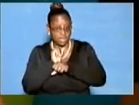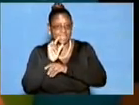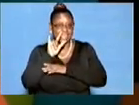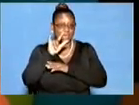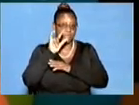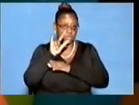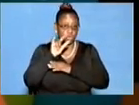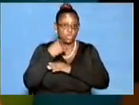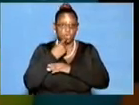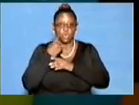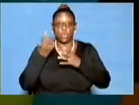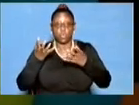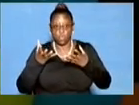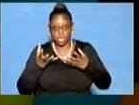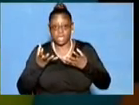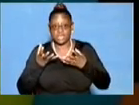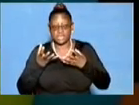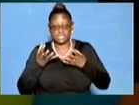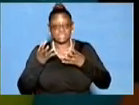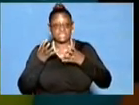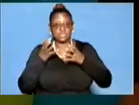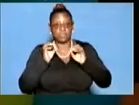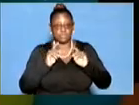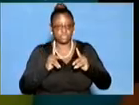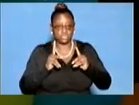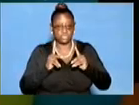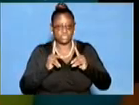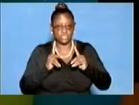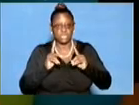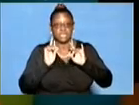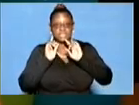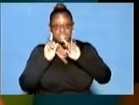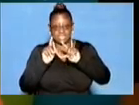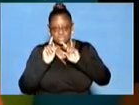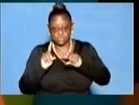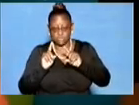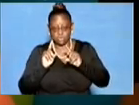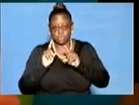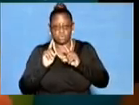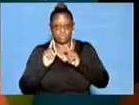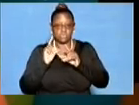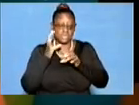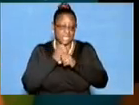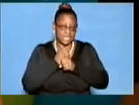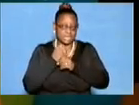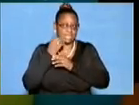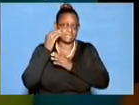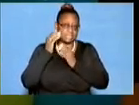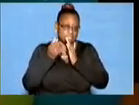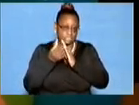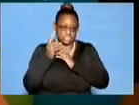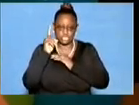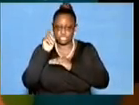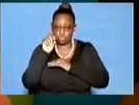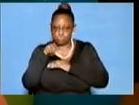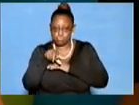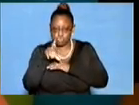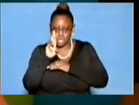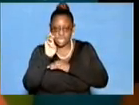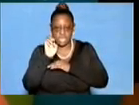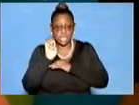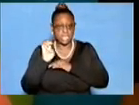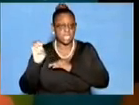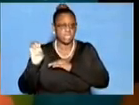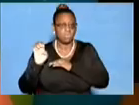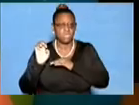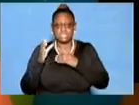want the opportunity to further their education, whether it's in aviation or airport management or some other related